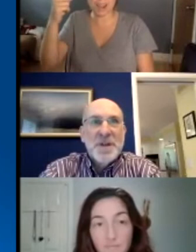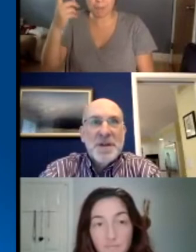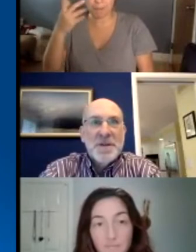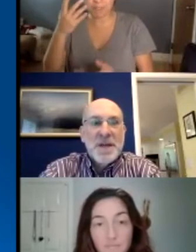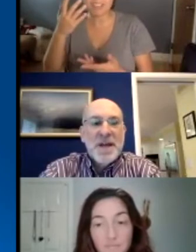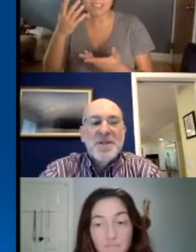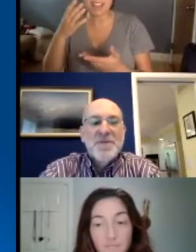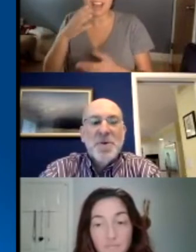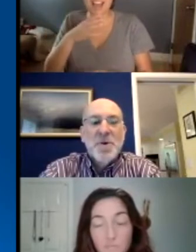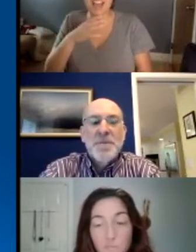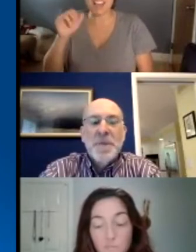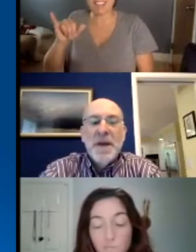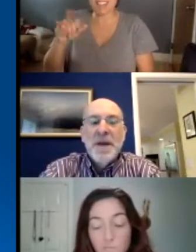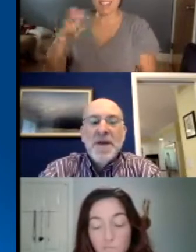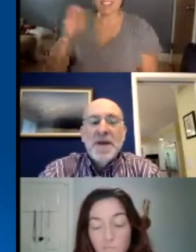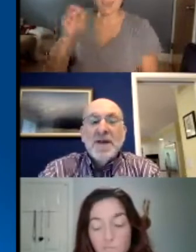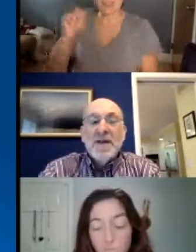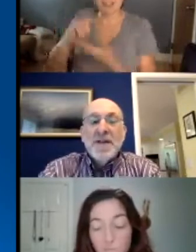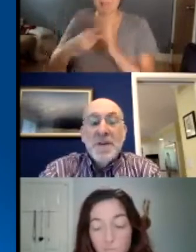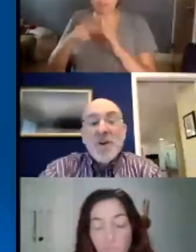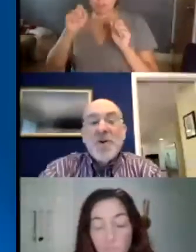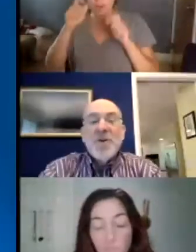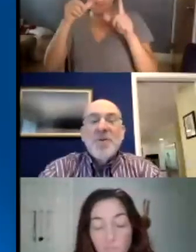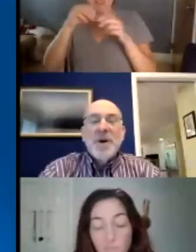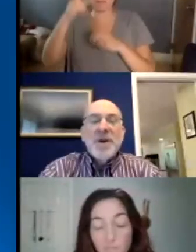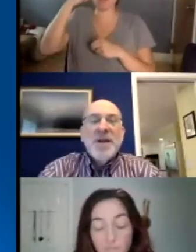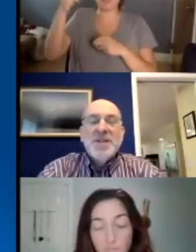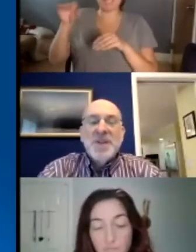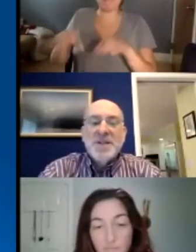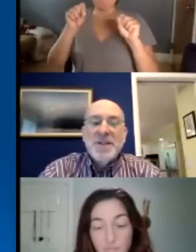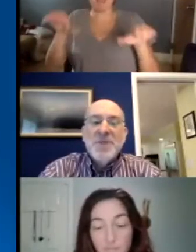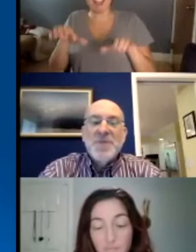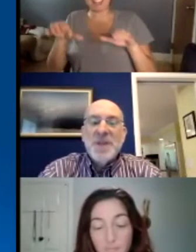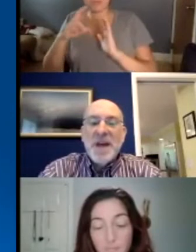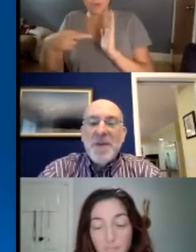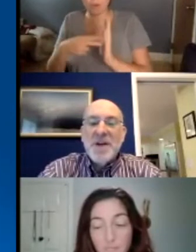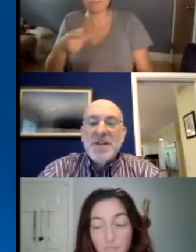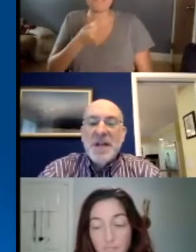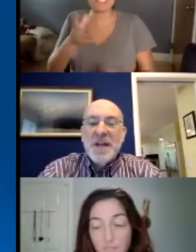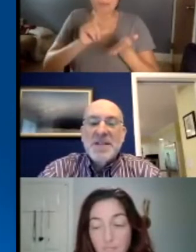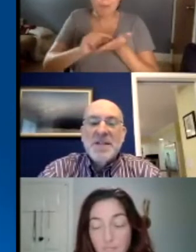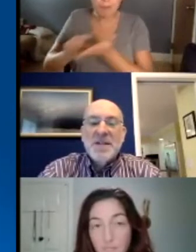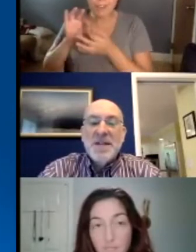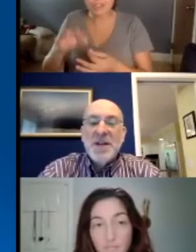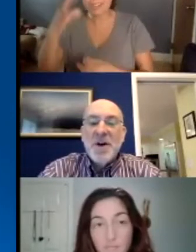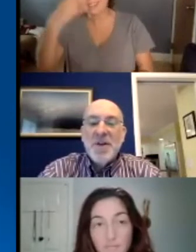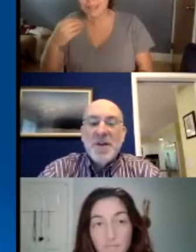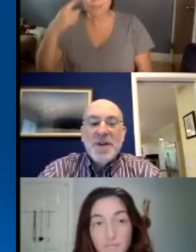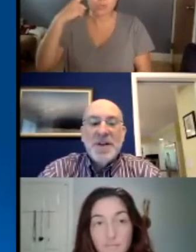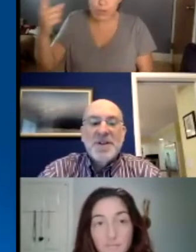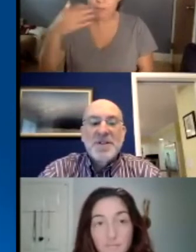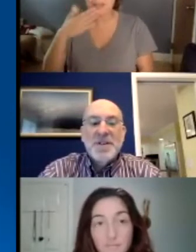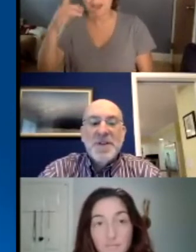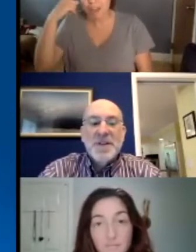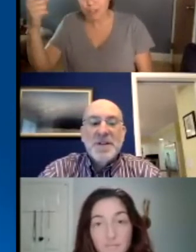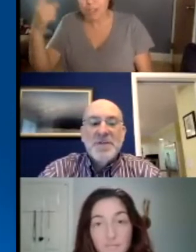dream and can take an active role. She has currently over 30 publications on sleep, dreams, and nightmares, and is the leading author on the